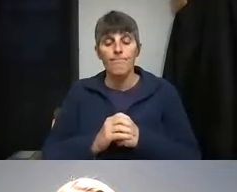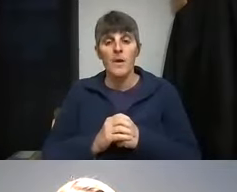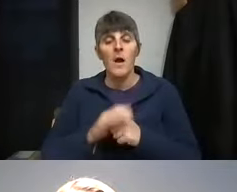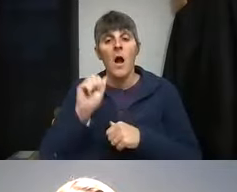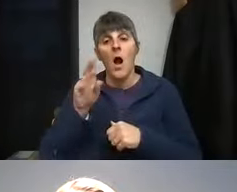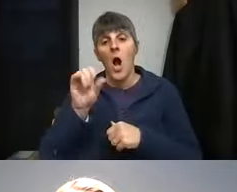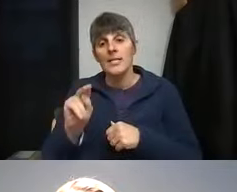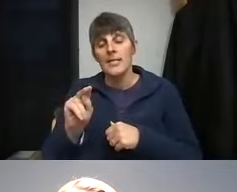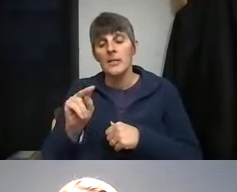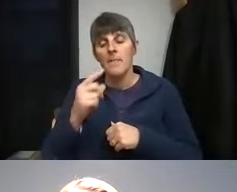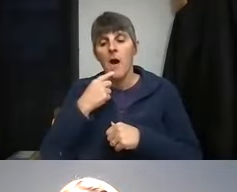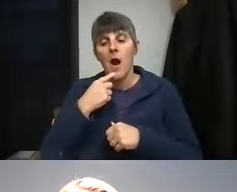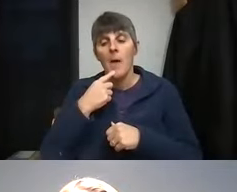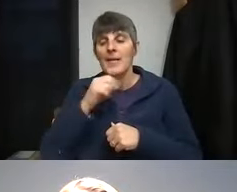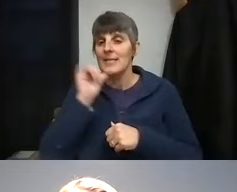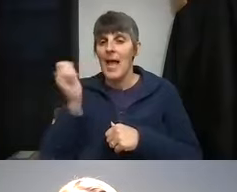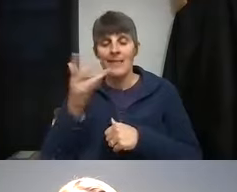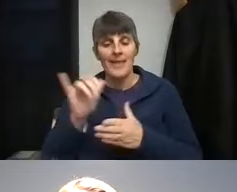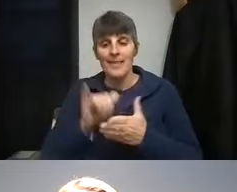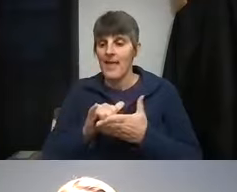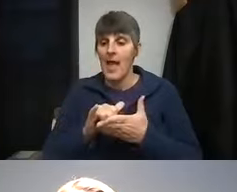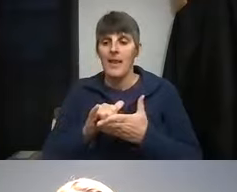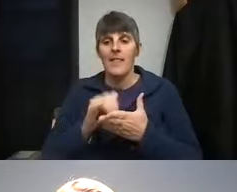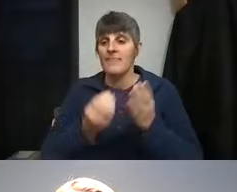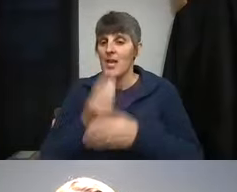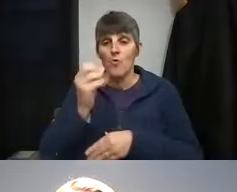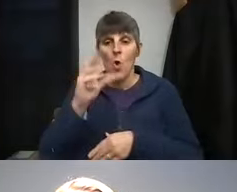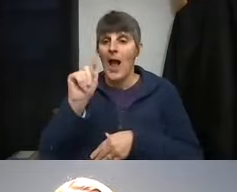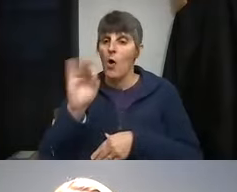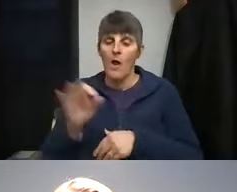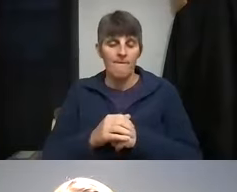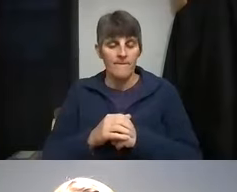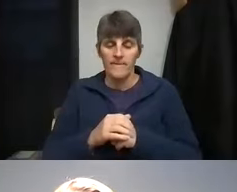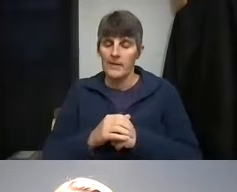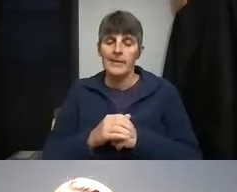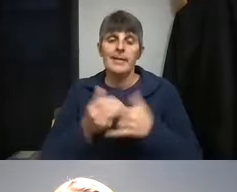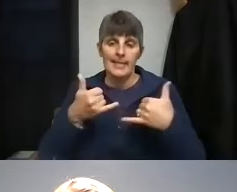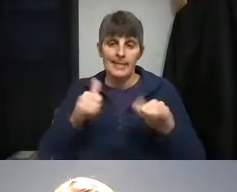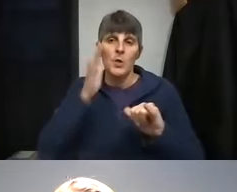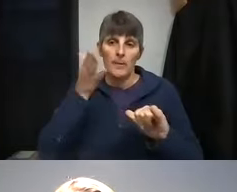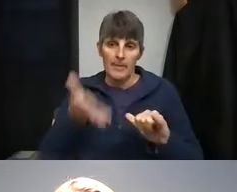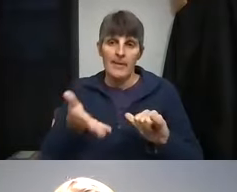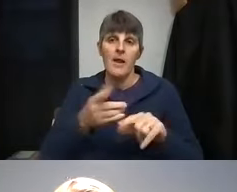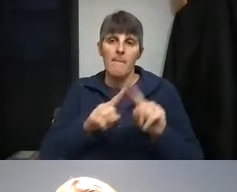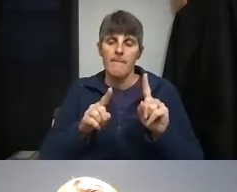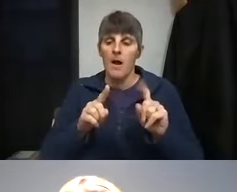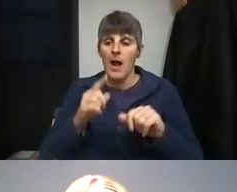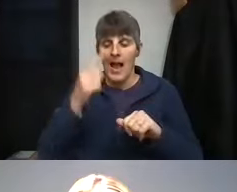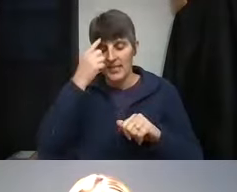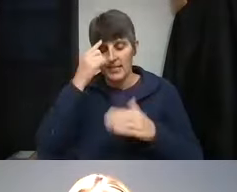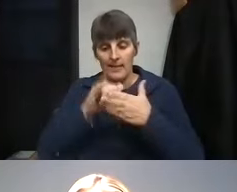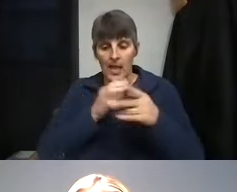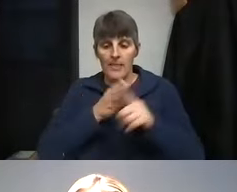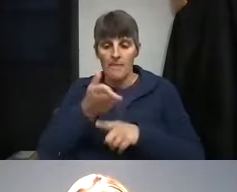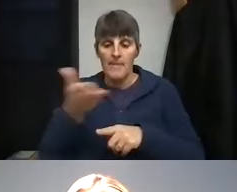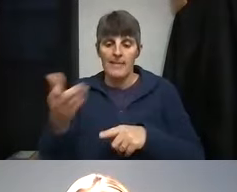Autism, it's not anything that they grow out of. It's still going to be there, but I just think that the main thing